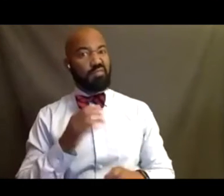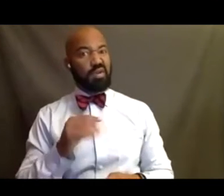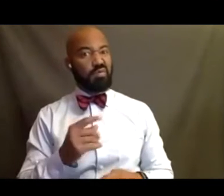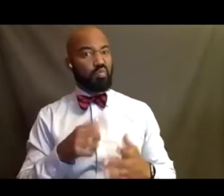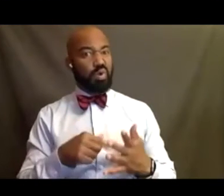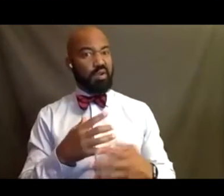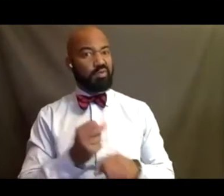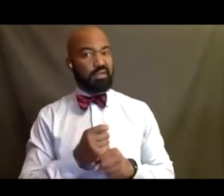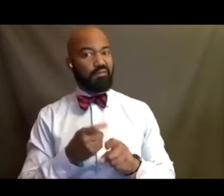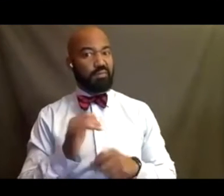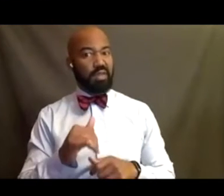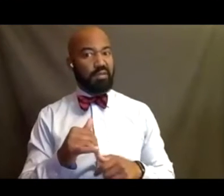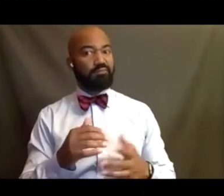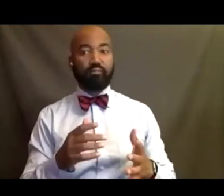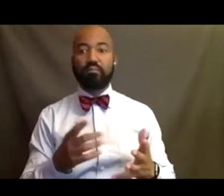book?